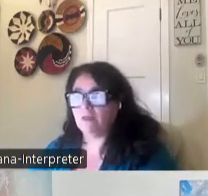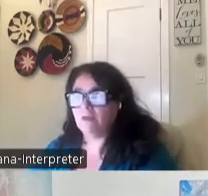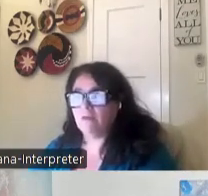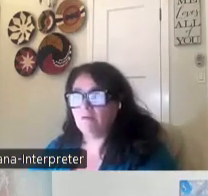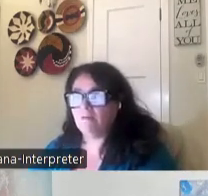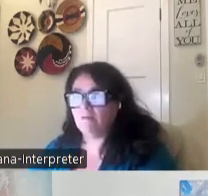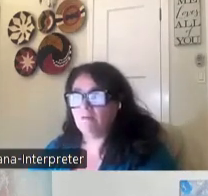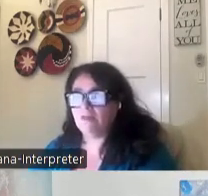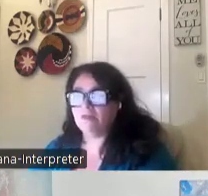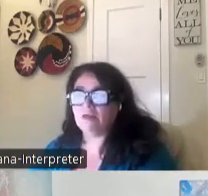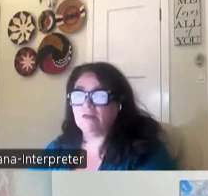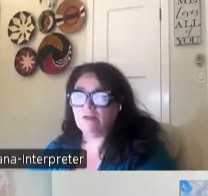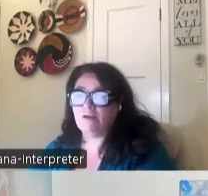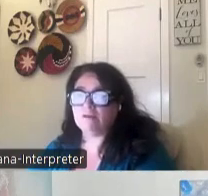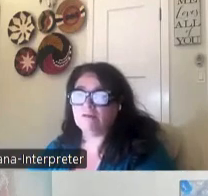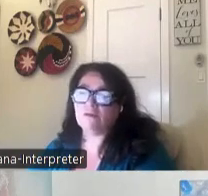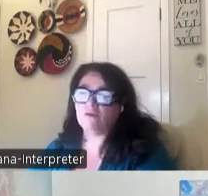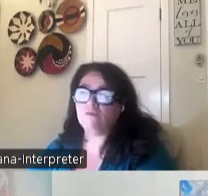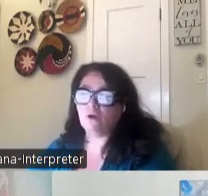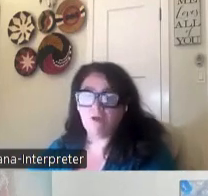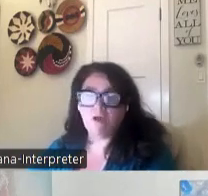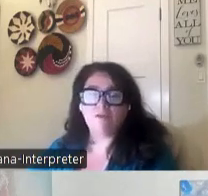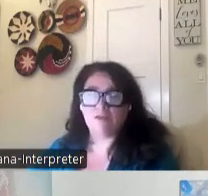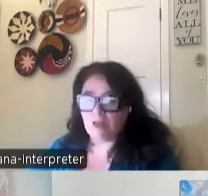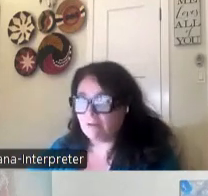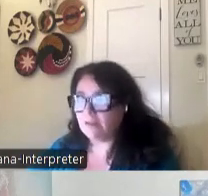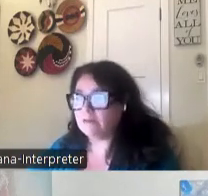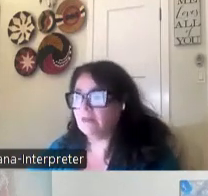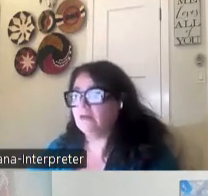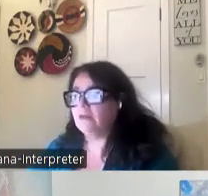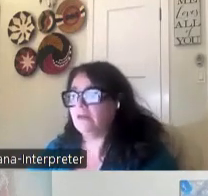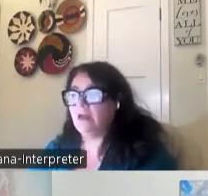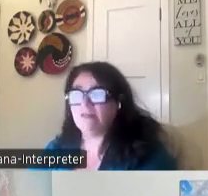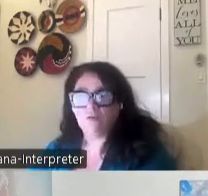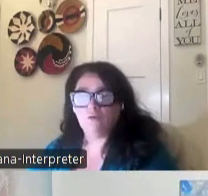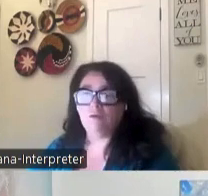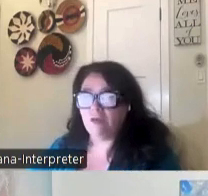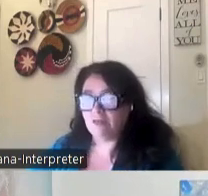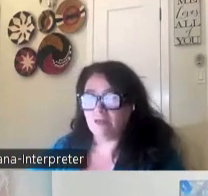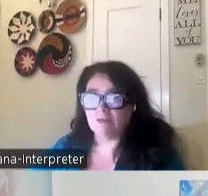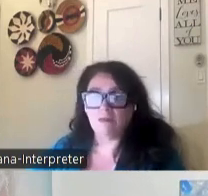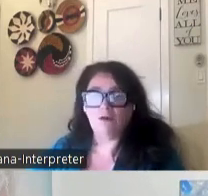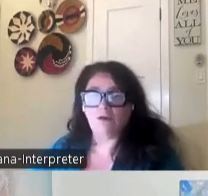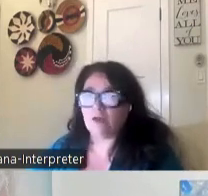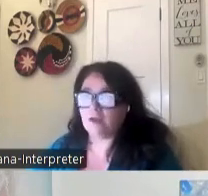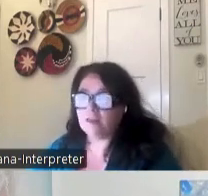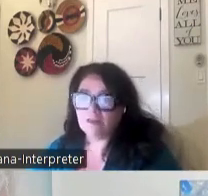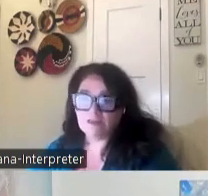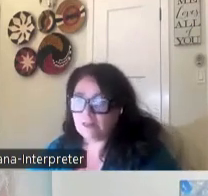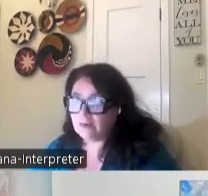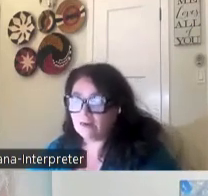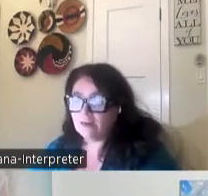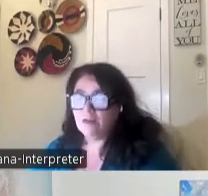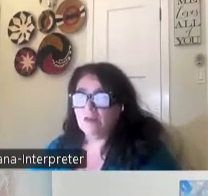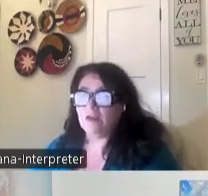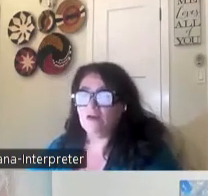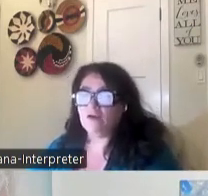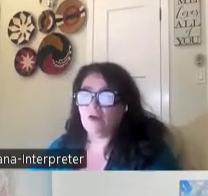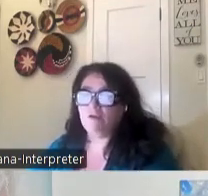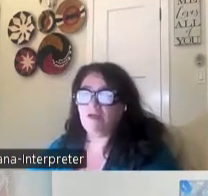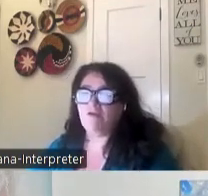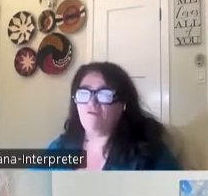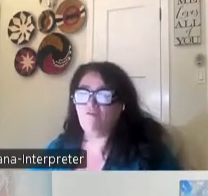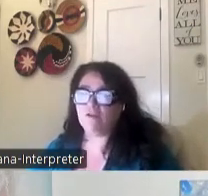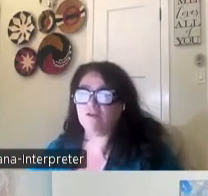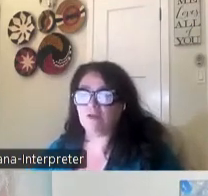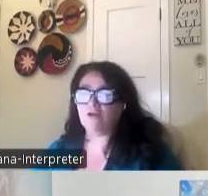and the more active mid-latitude climate regime to its north. And this means that there is not only a strong seasonal cycle of precipitation,